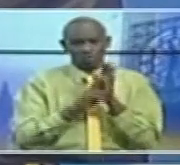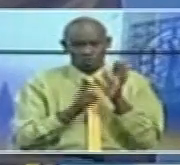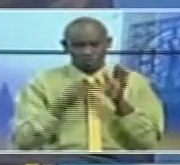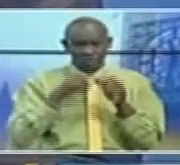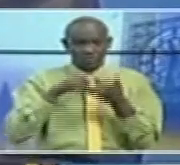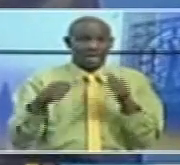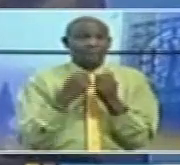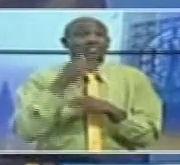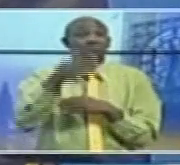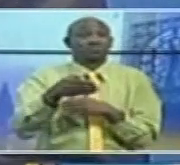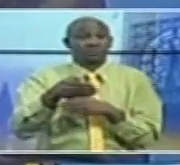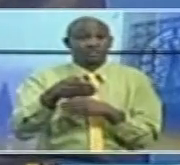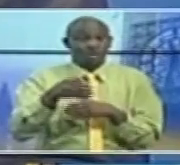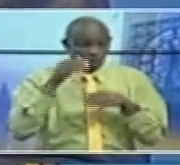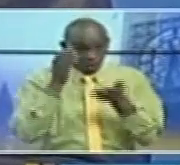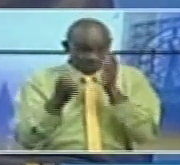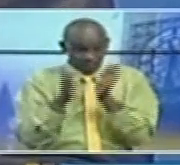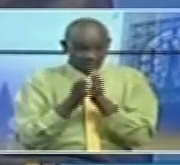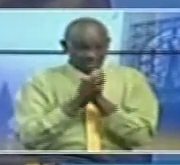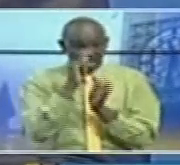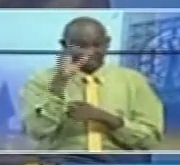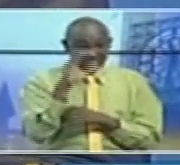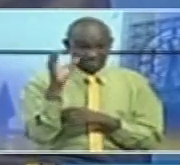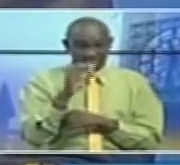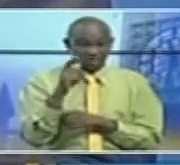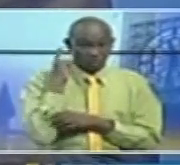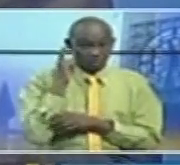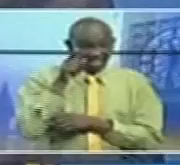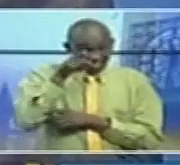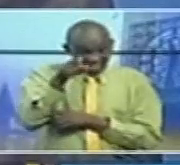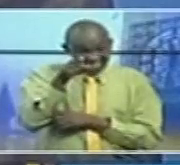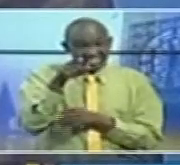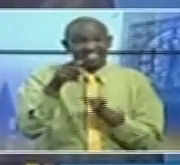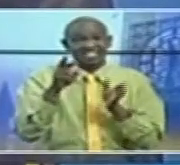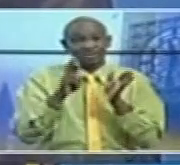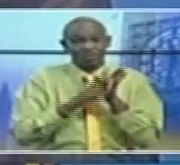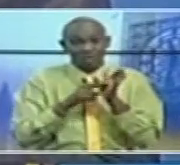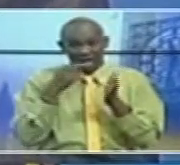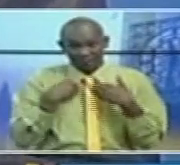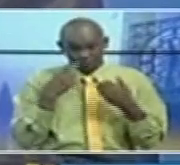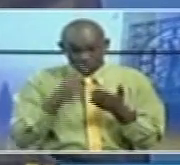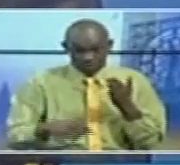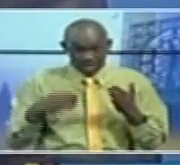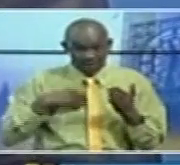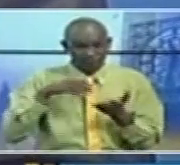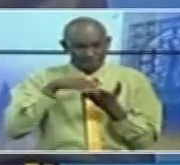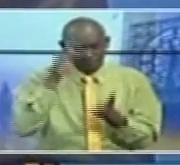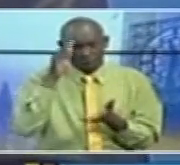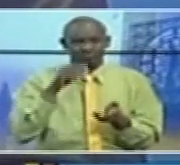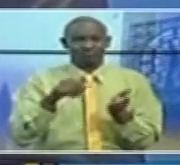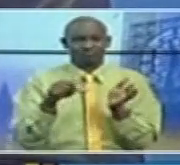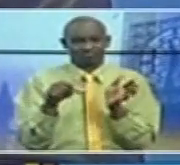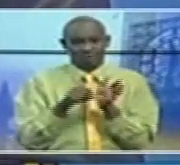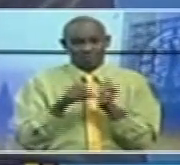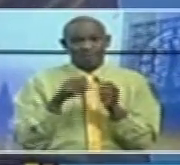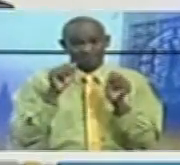of the ICC statute, you'd find that the rule now brings in more implications, which will